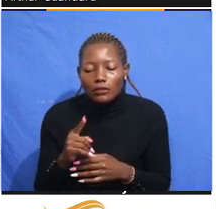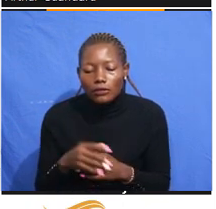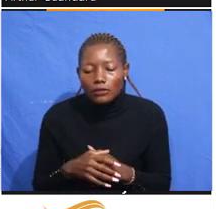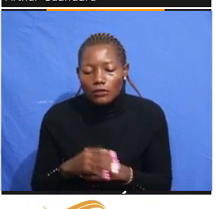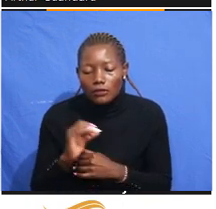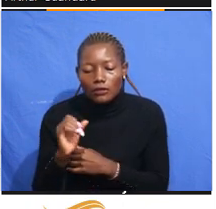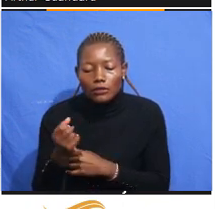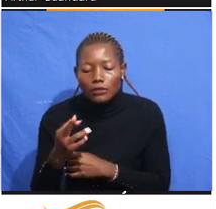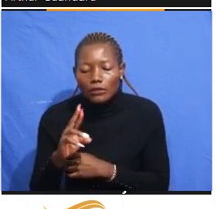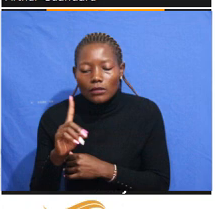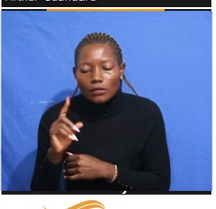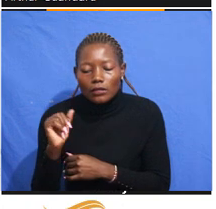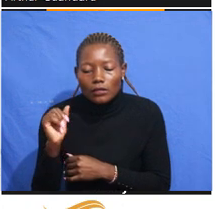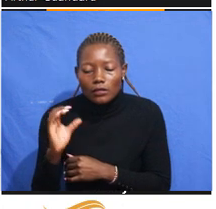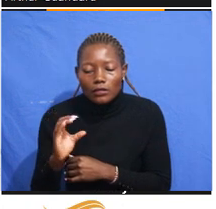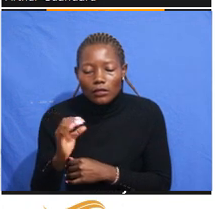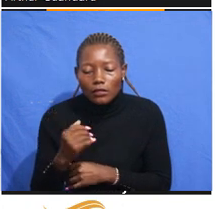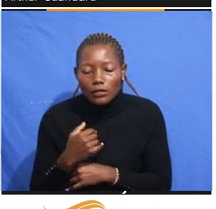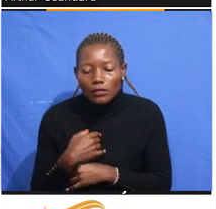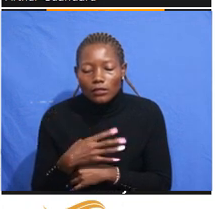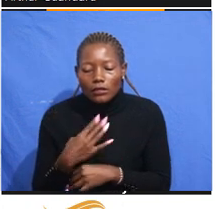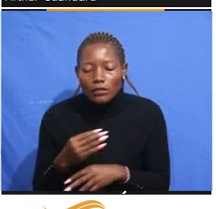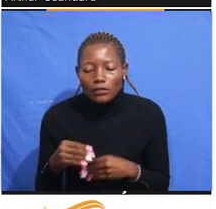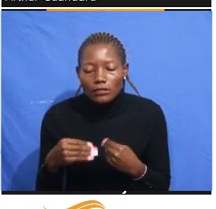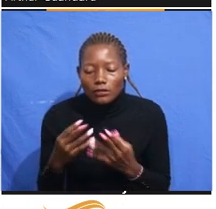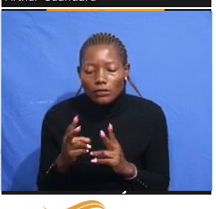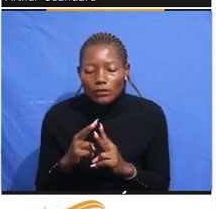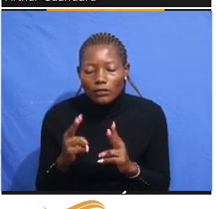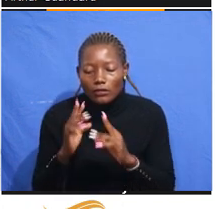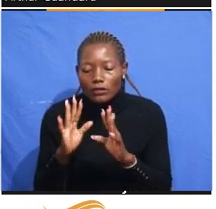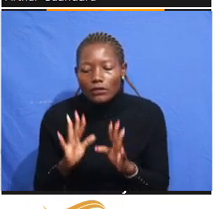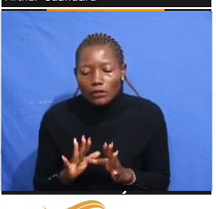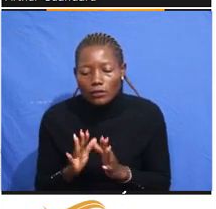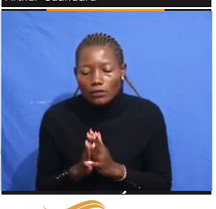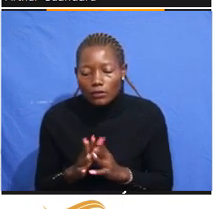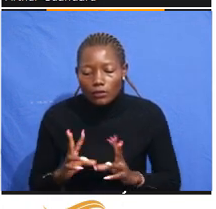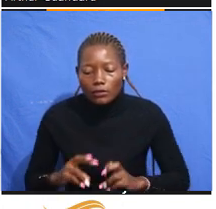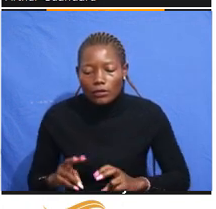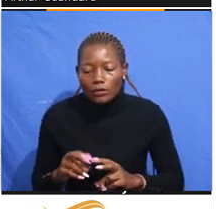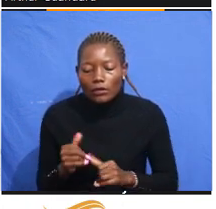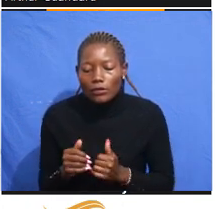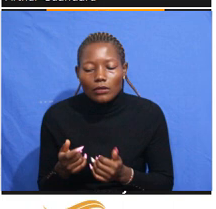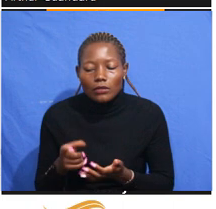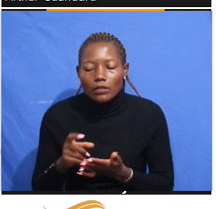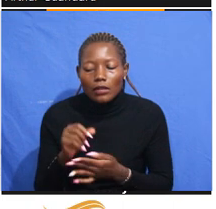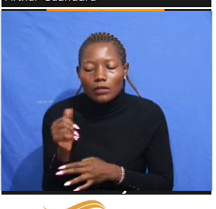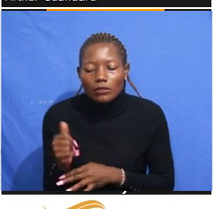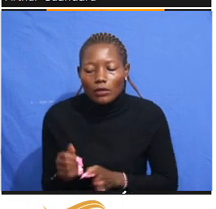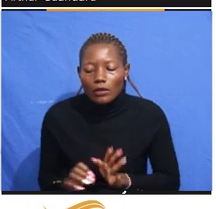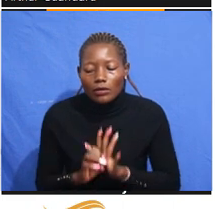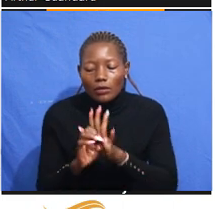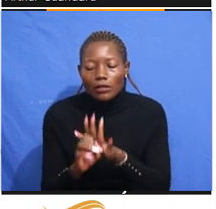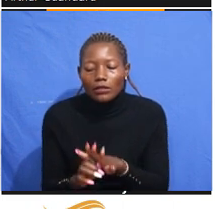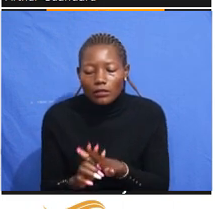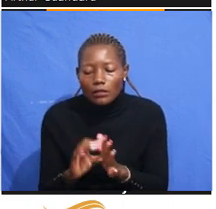Now, I want to give you a hypothetical analogy here, which I've not put in the slide. Take an example